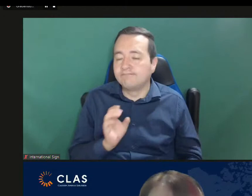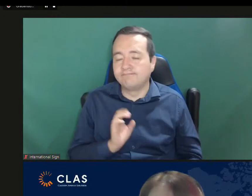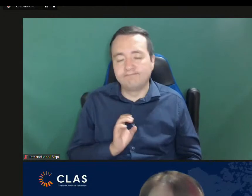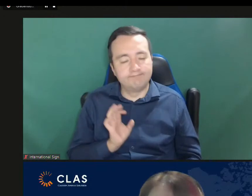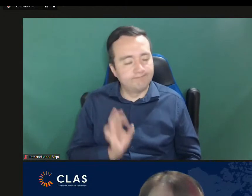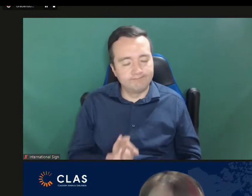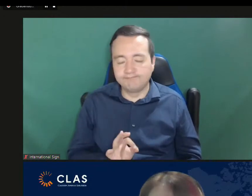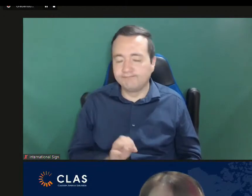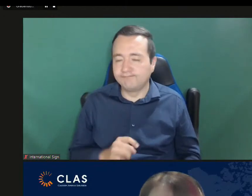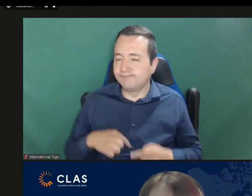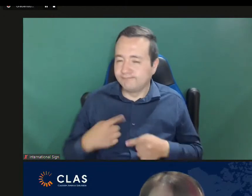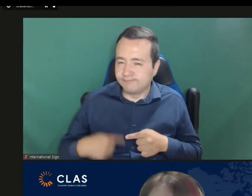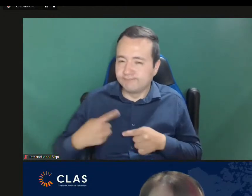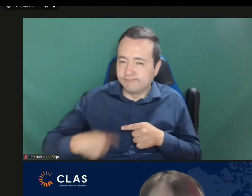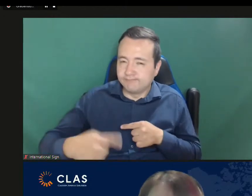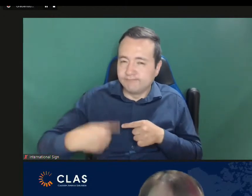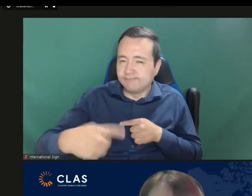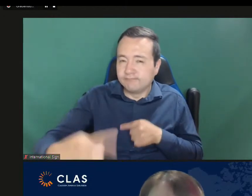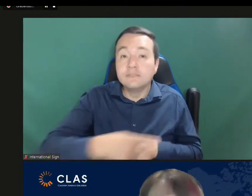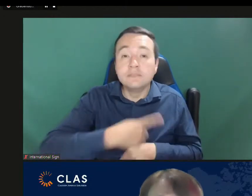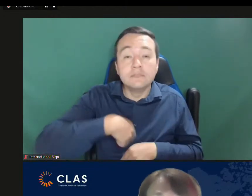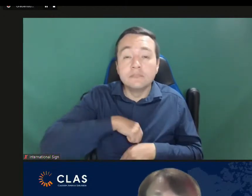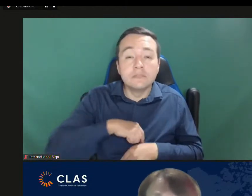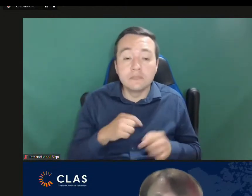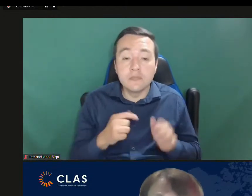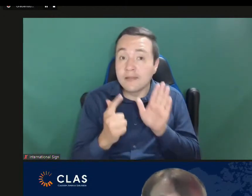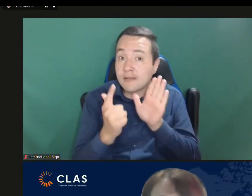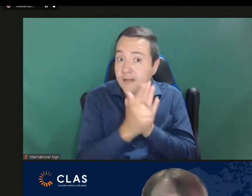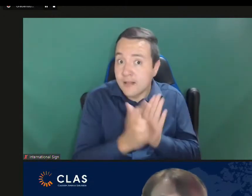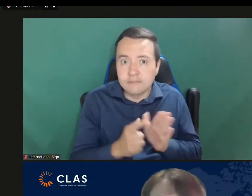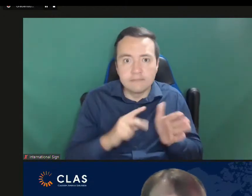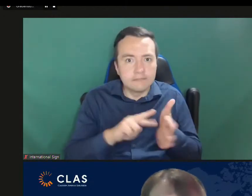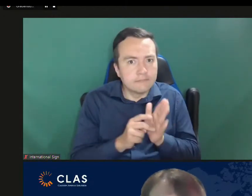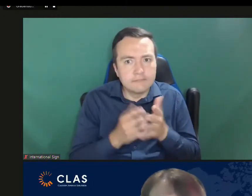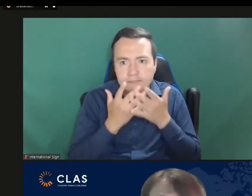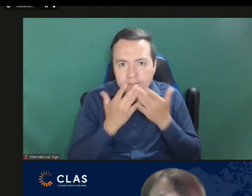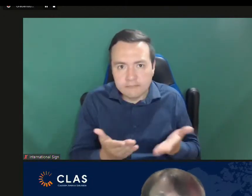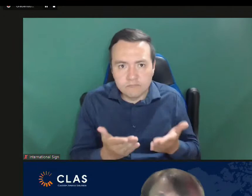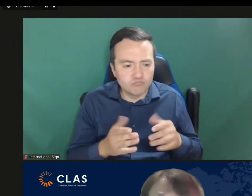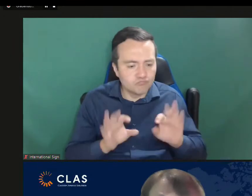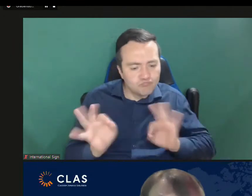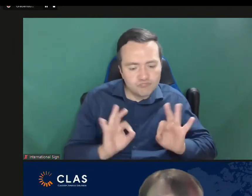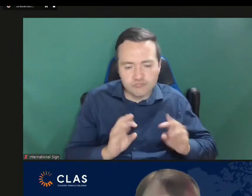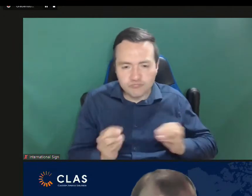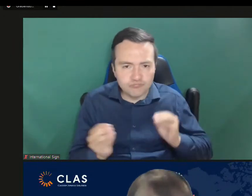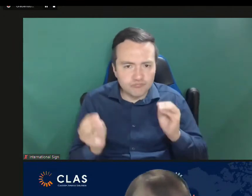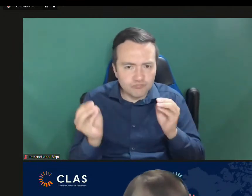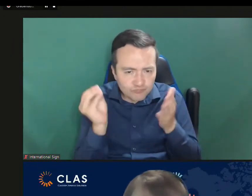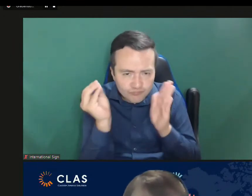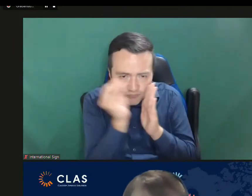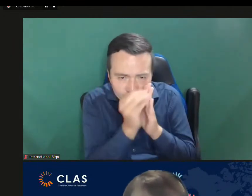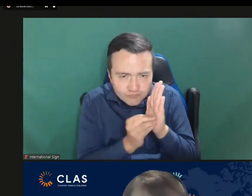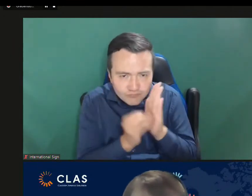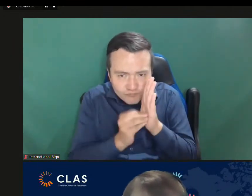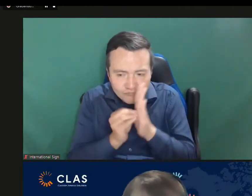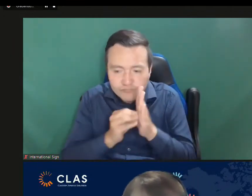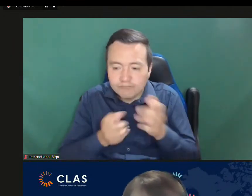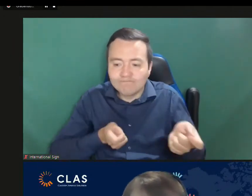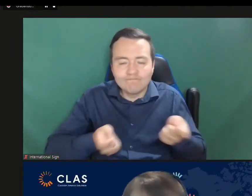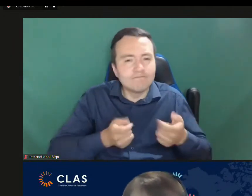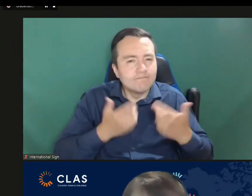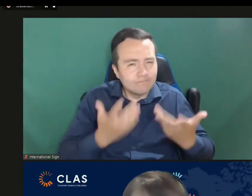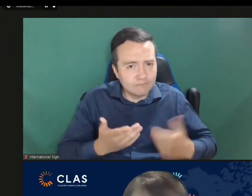legal debate, when we push forward with public policy to regulate risk factors, the debate